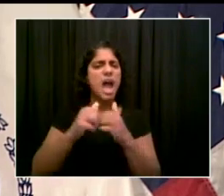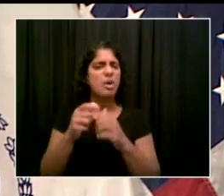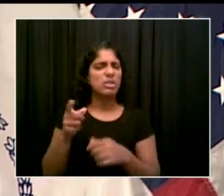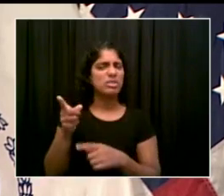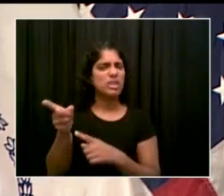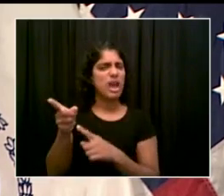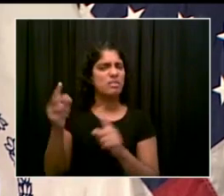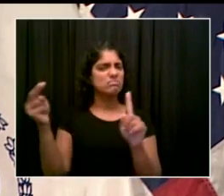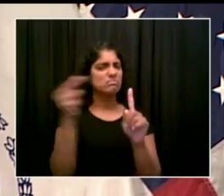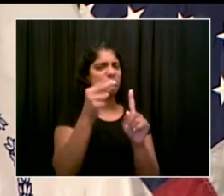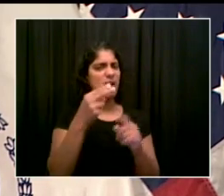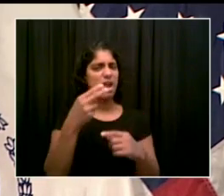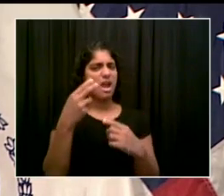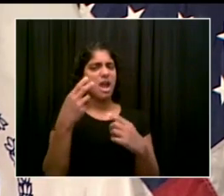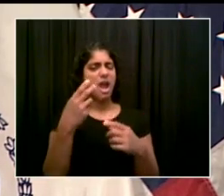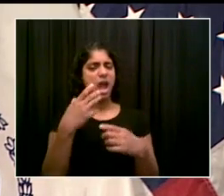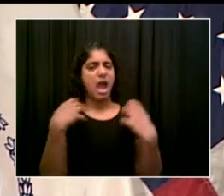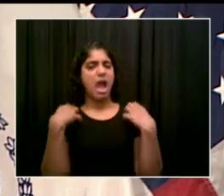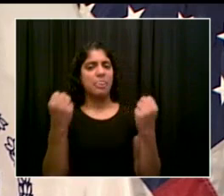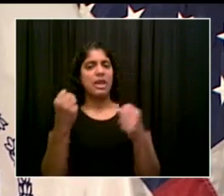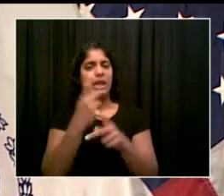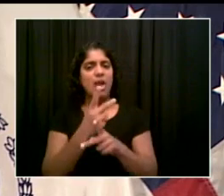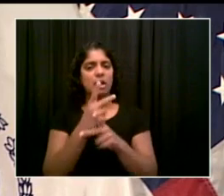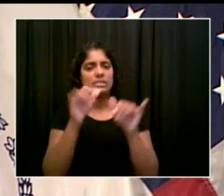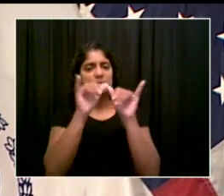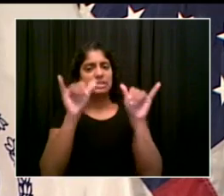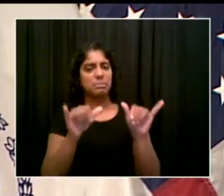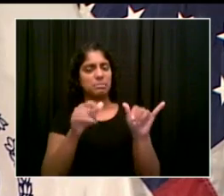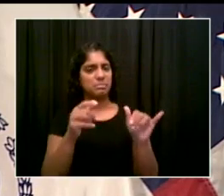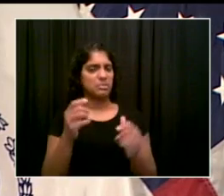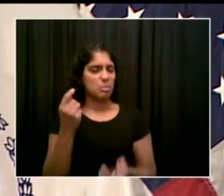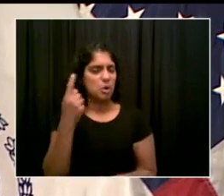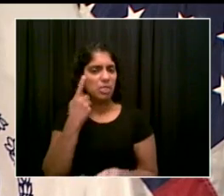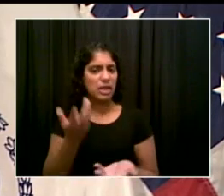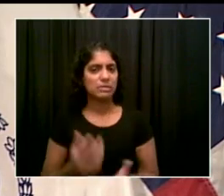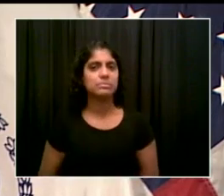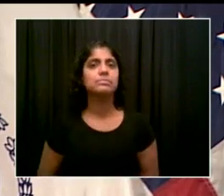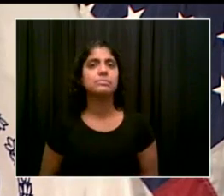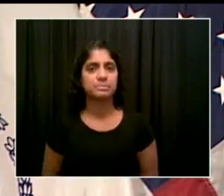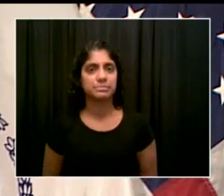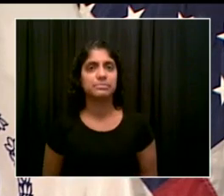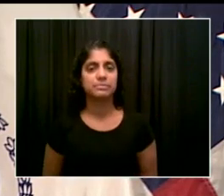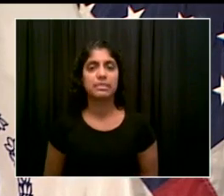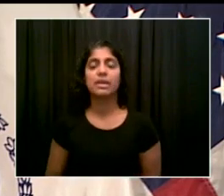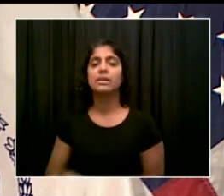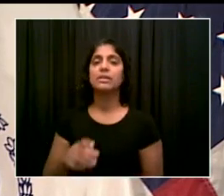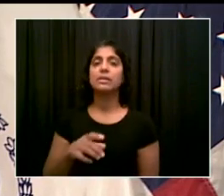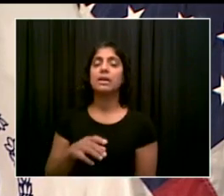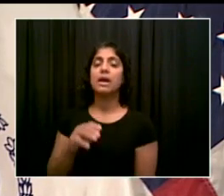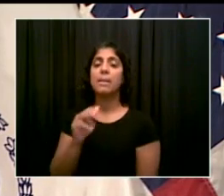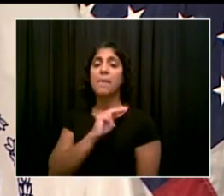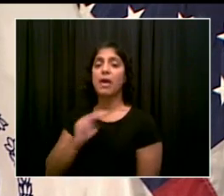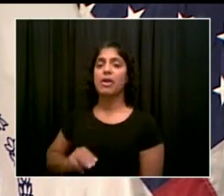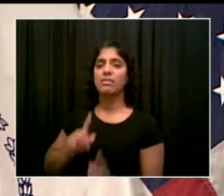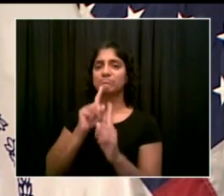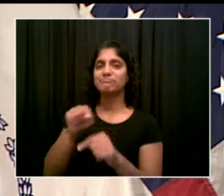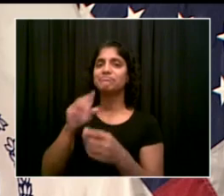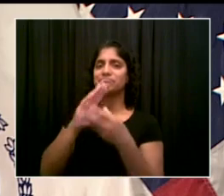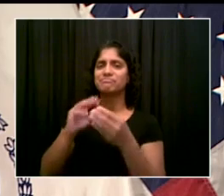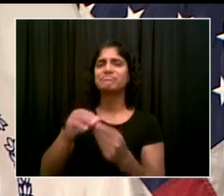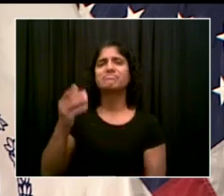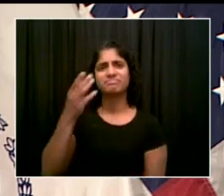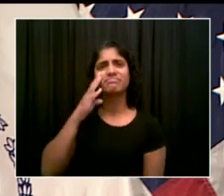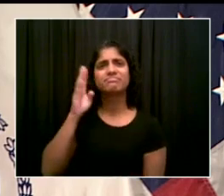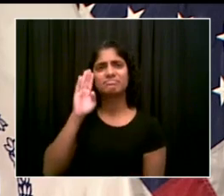that we have a new and growing problem, and we've got to do something to address it quickly, aggressively. And this